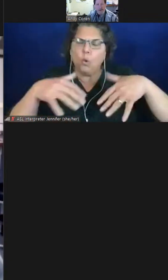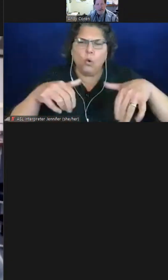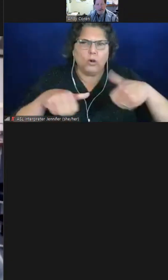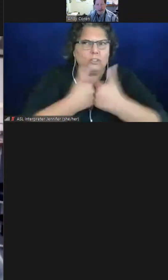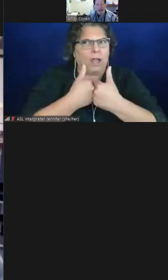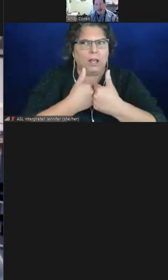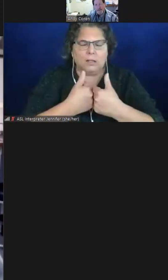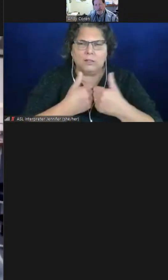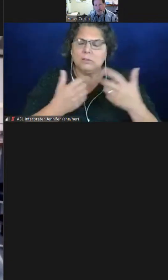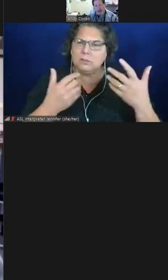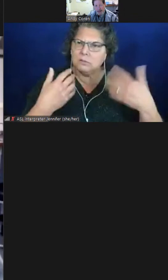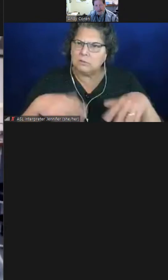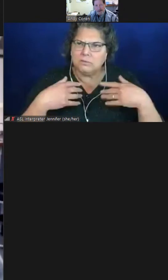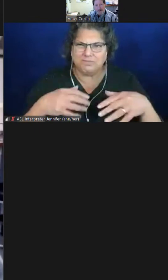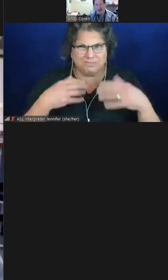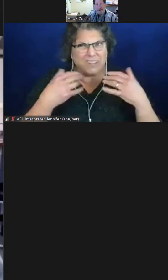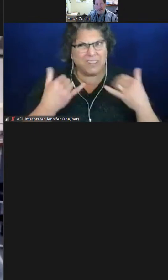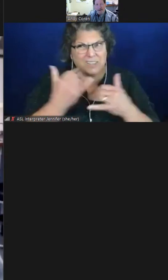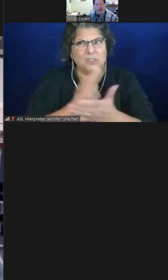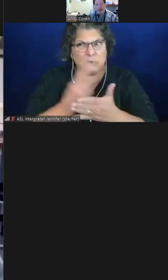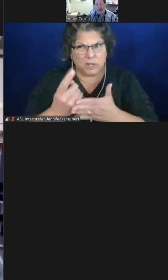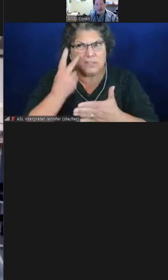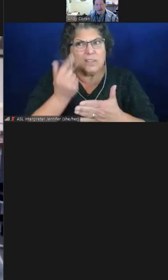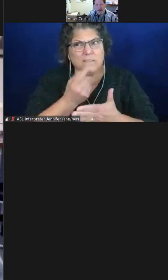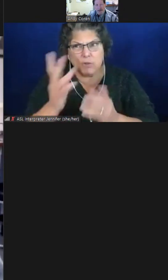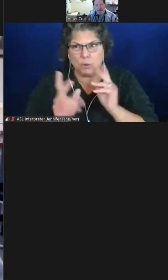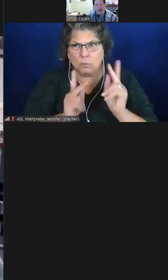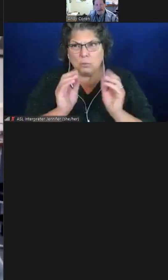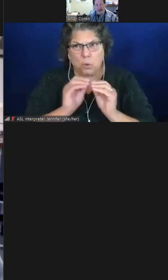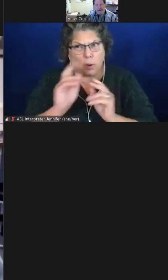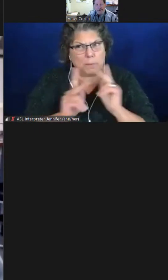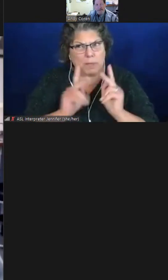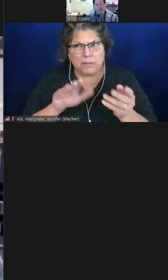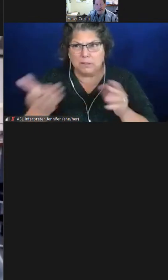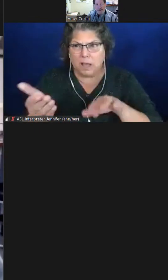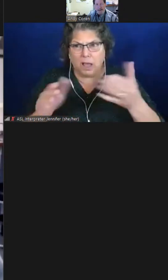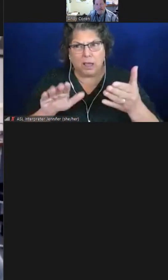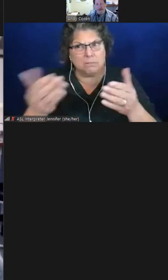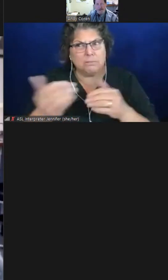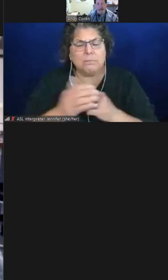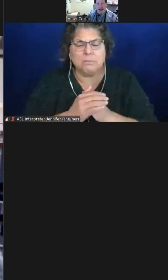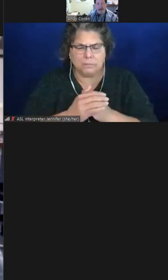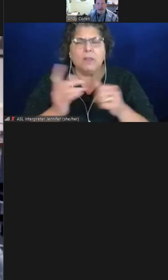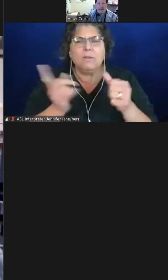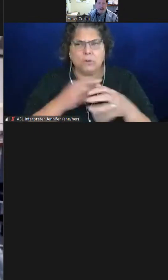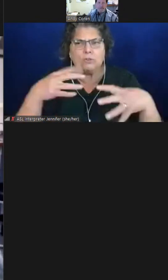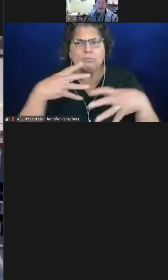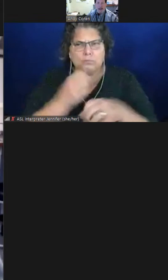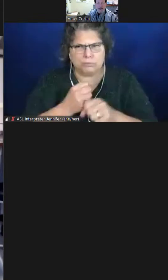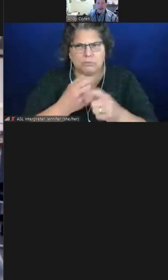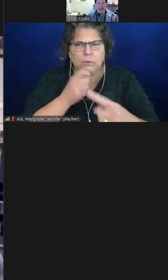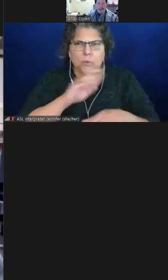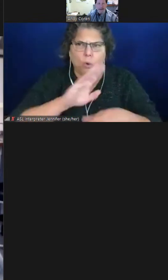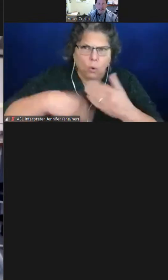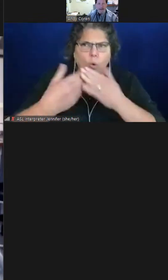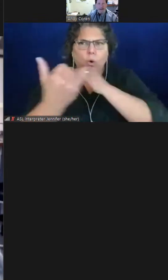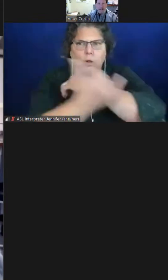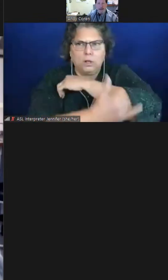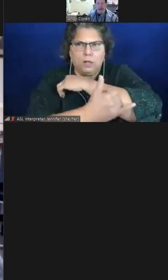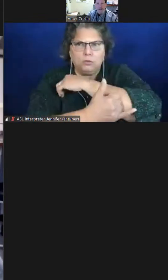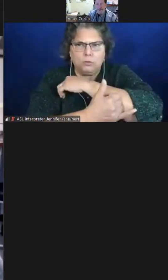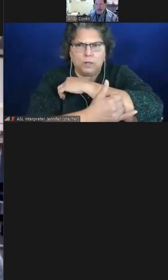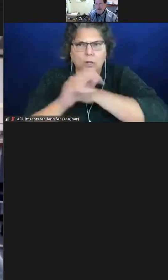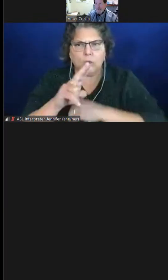this week, we're seeing a few more deaths. So I'm just going to give some breakdown first nationally. United